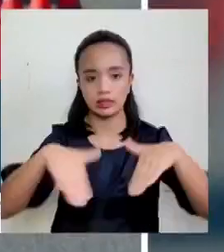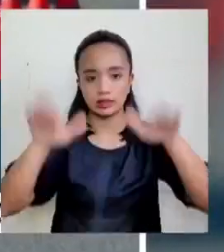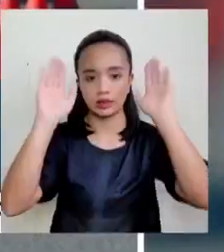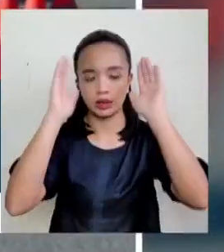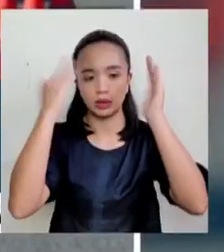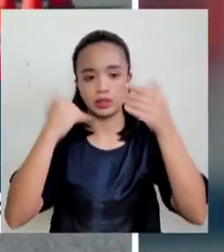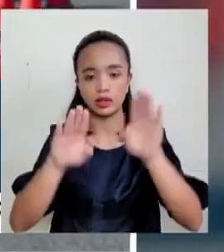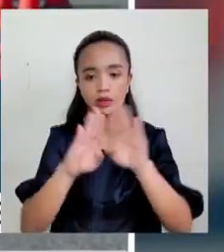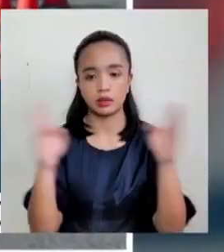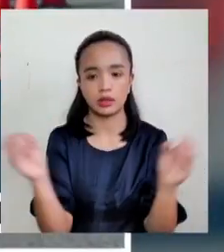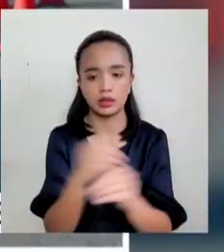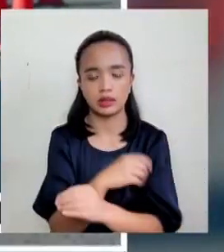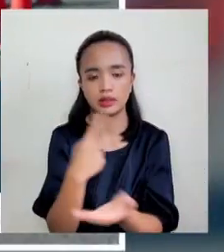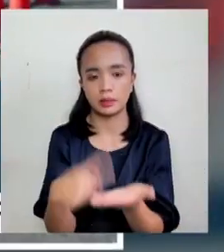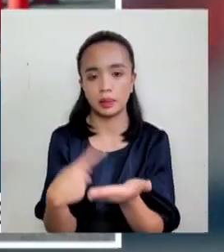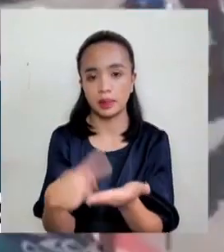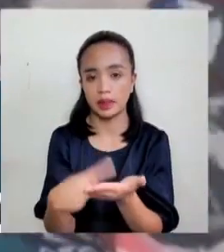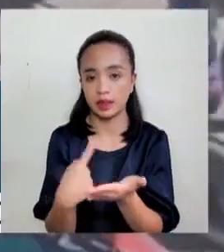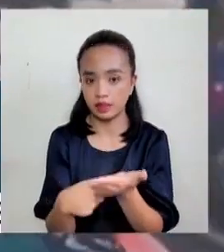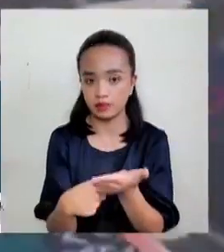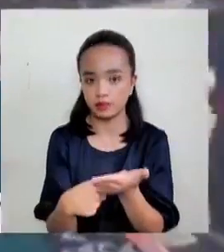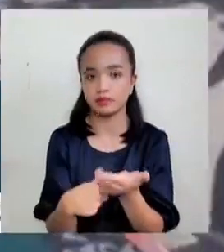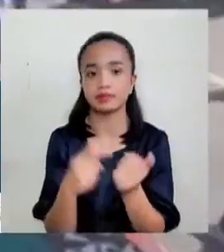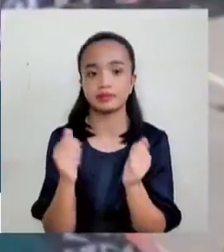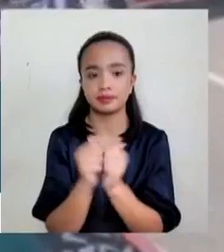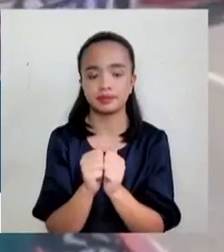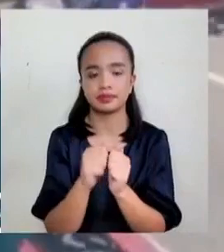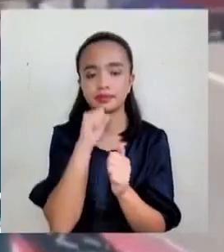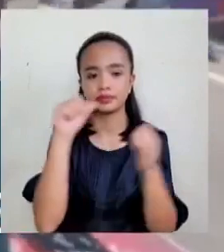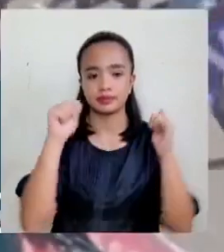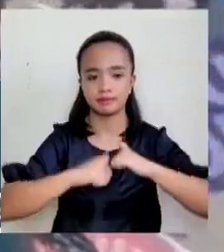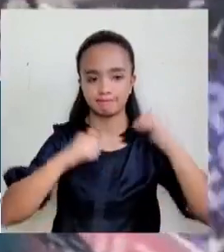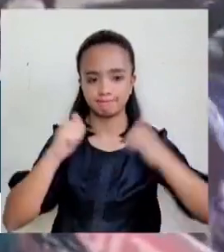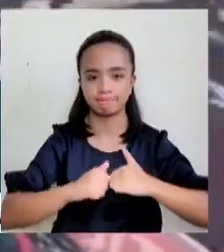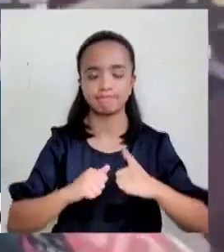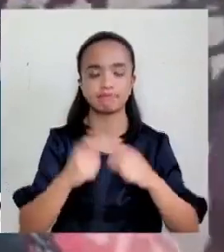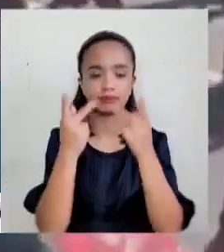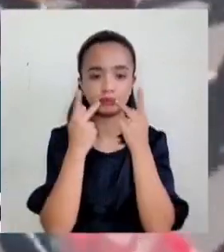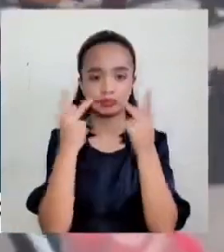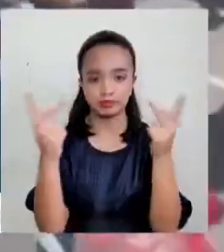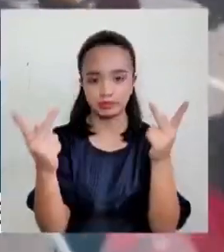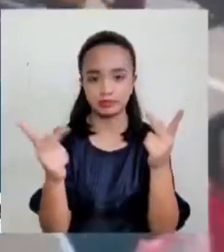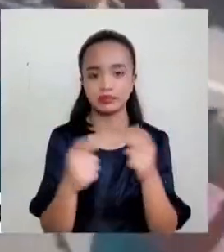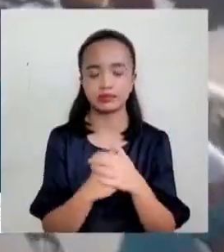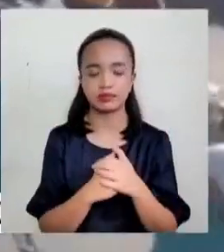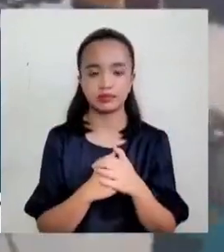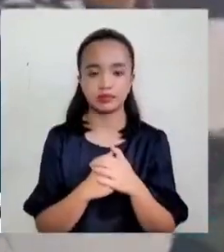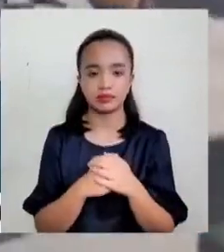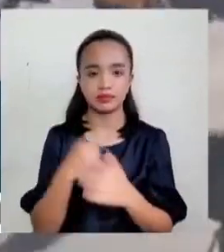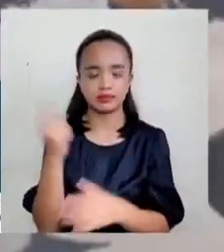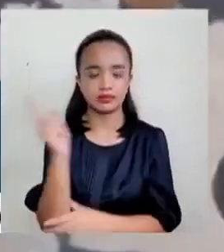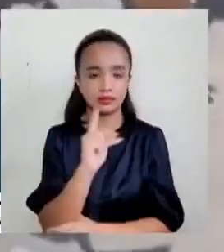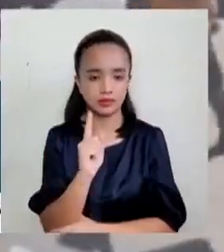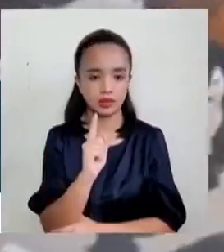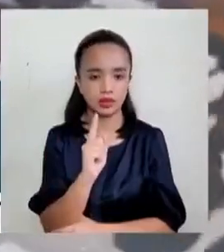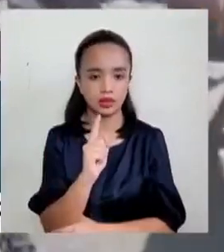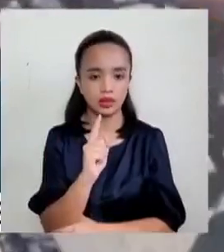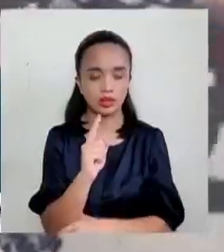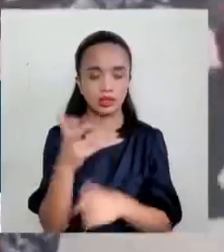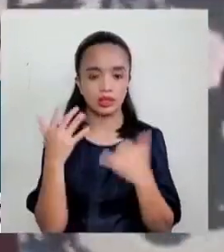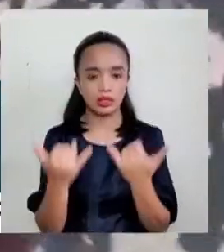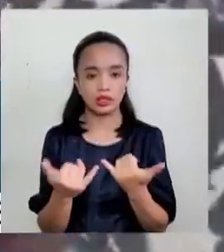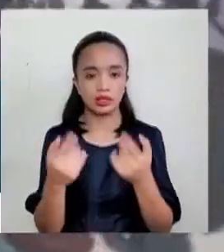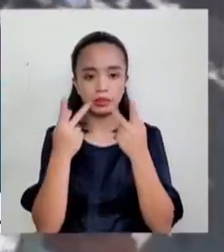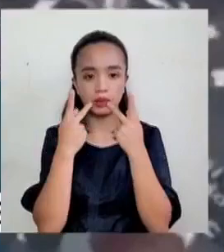office to discuss this disagreement. The public will be, what we are sure right now is that the public